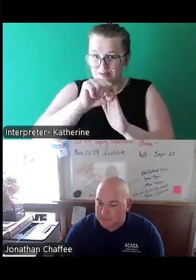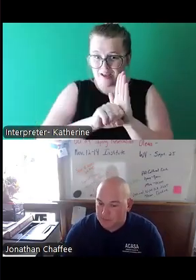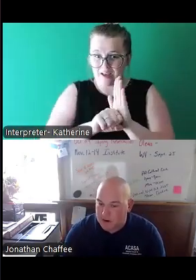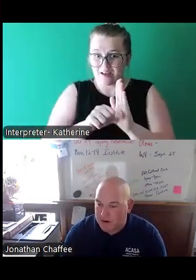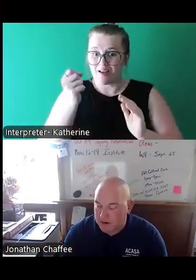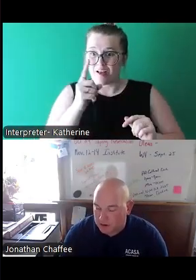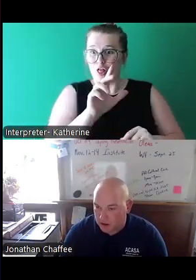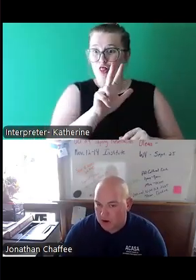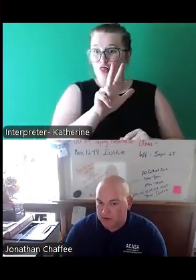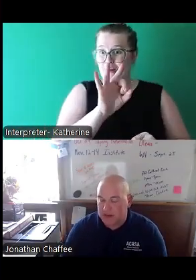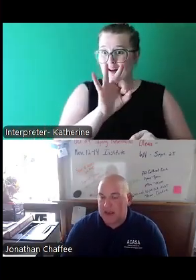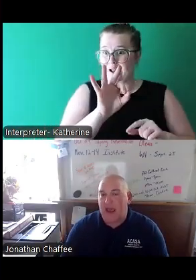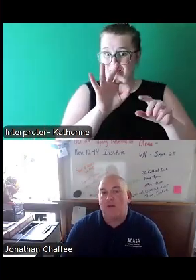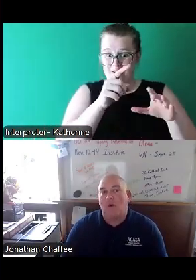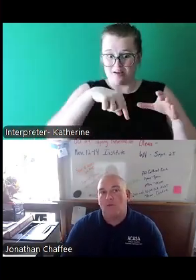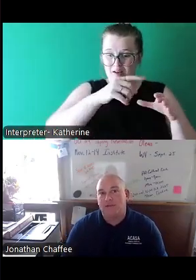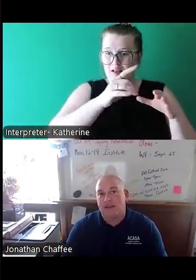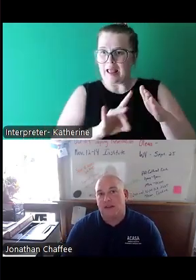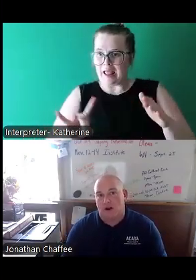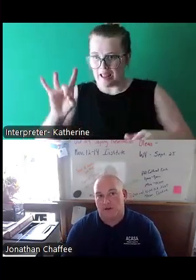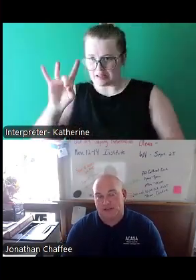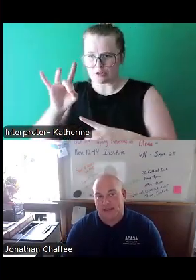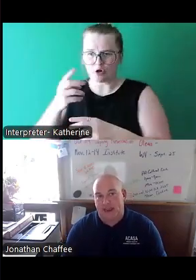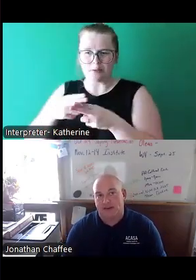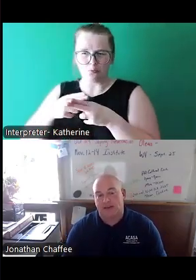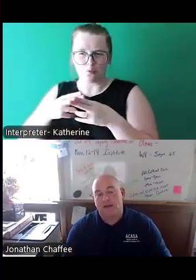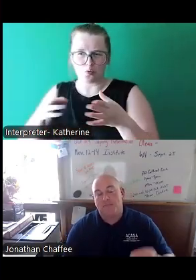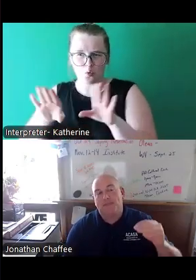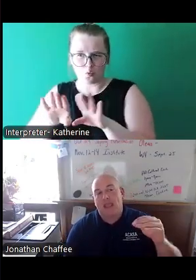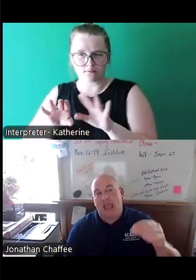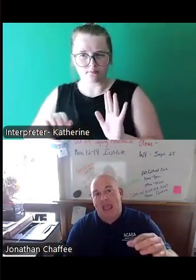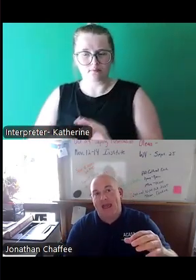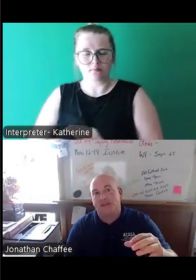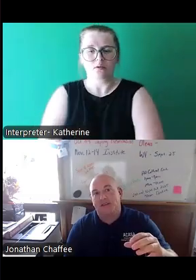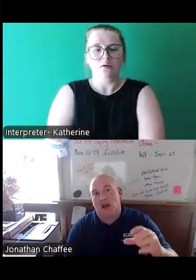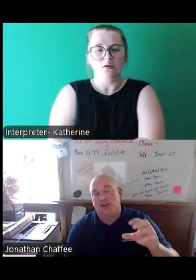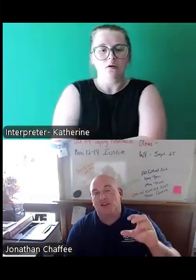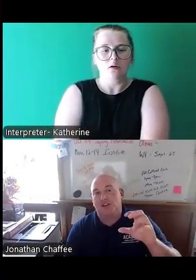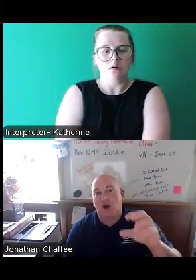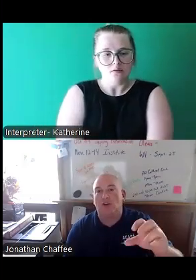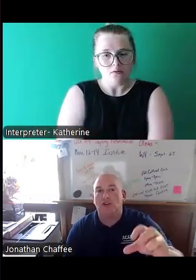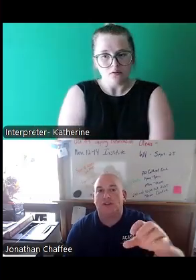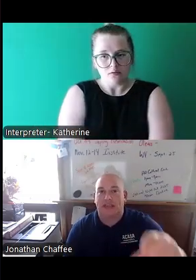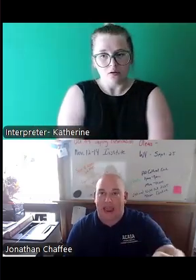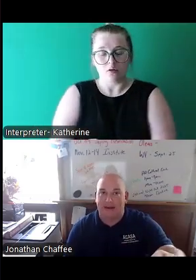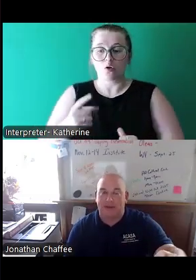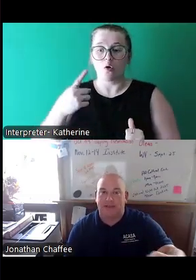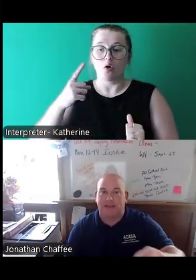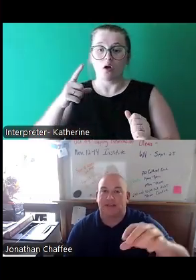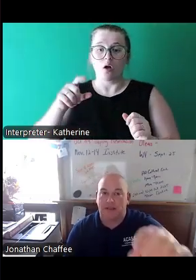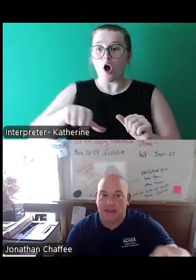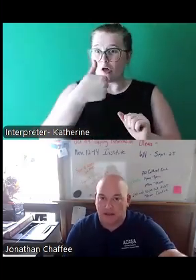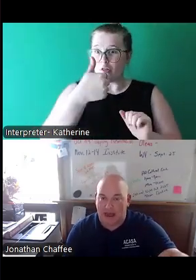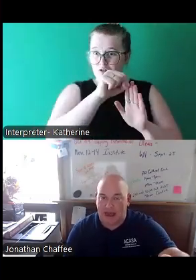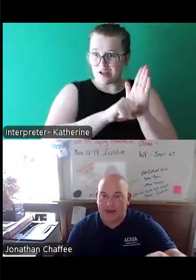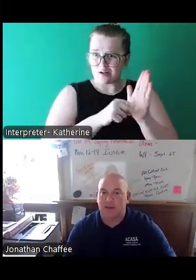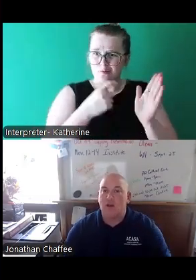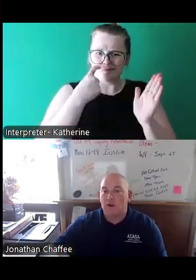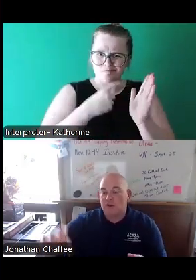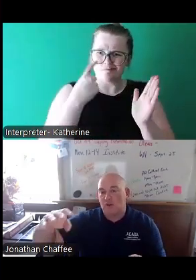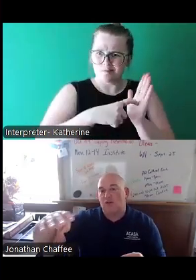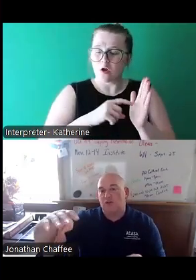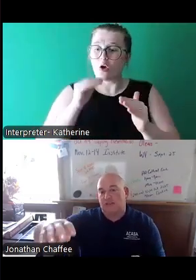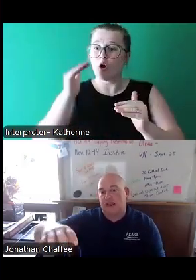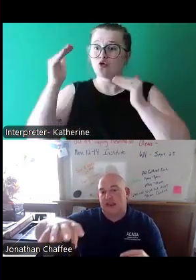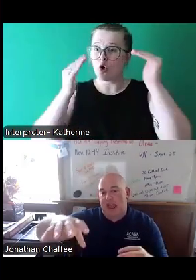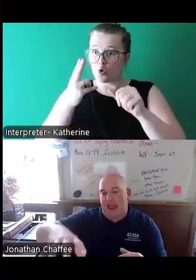are temporary closed. And what we've seen in other states, as adult use cannabis is legalized, we